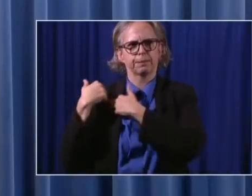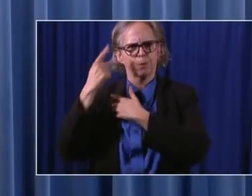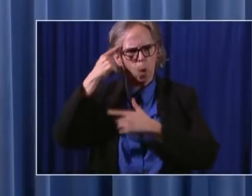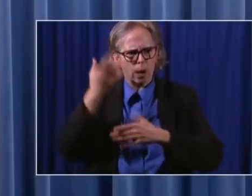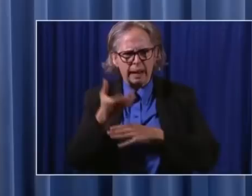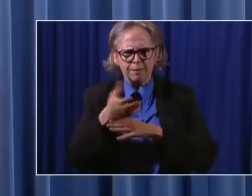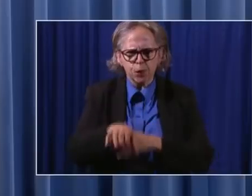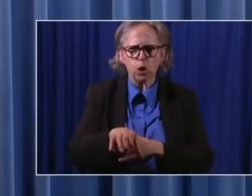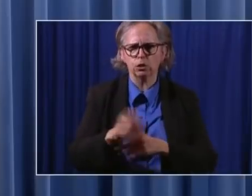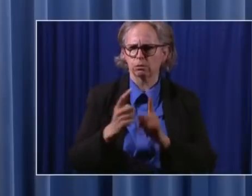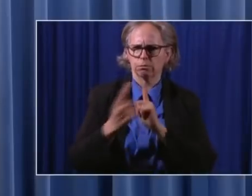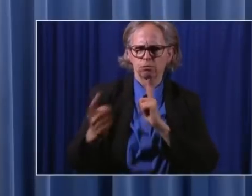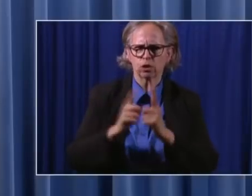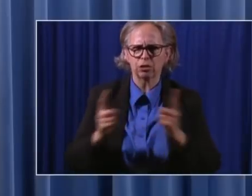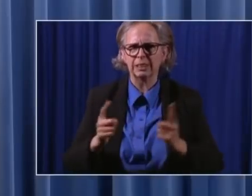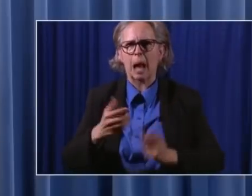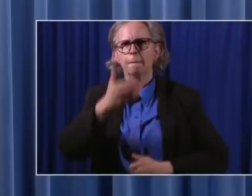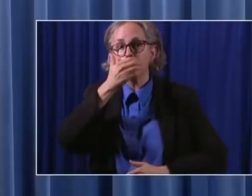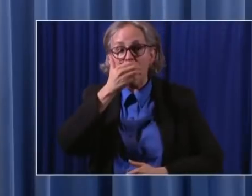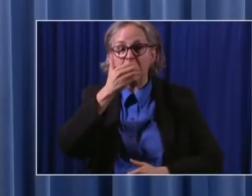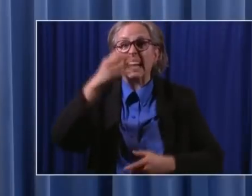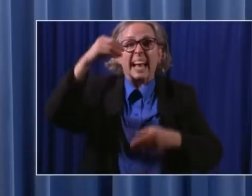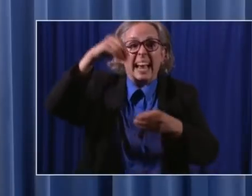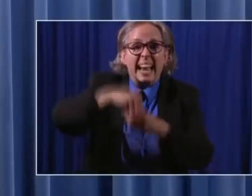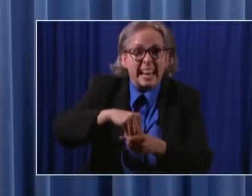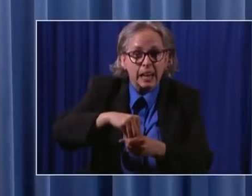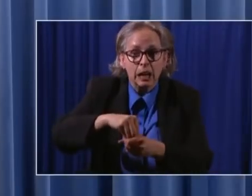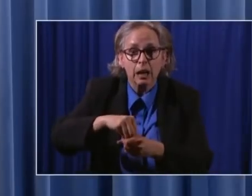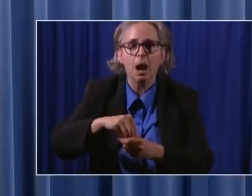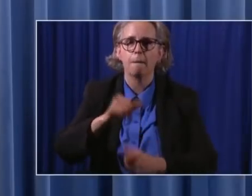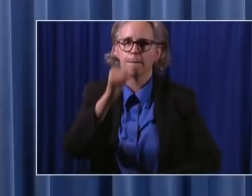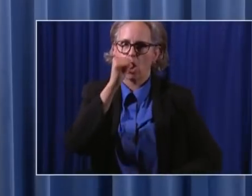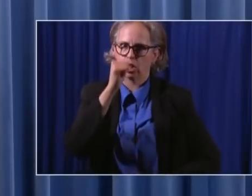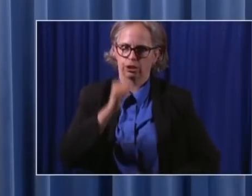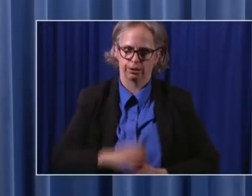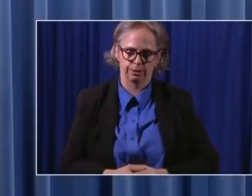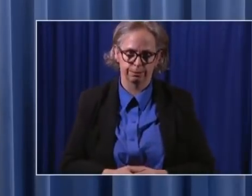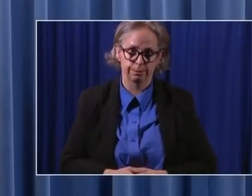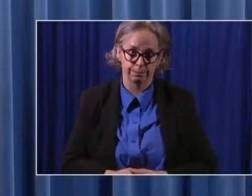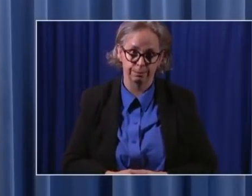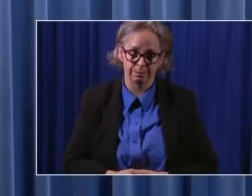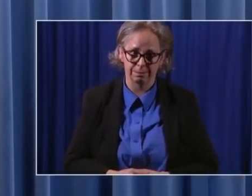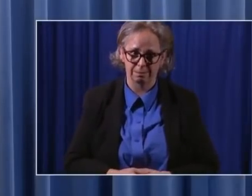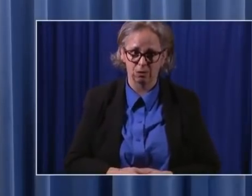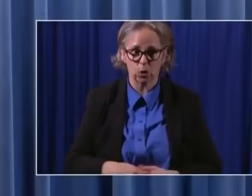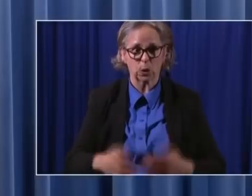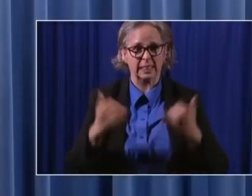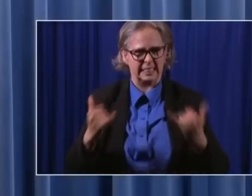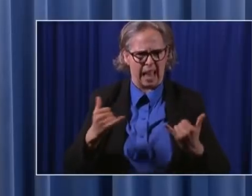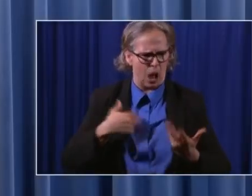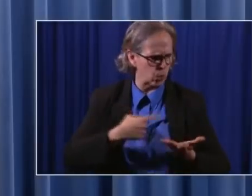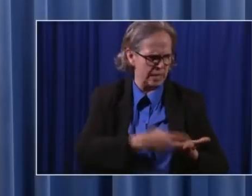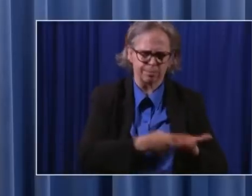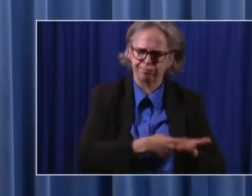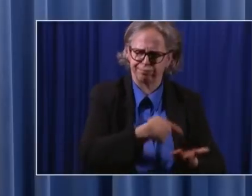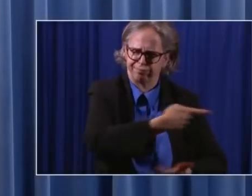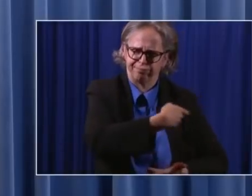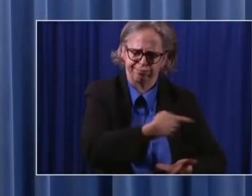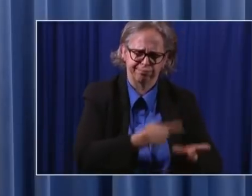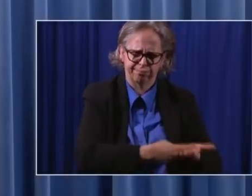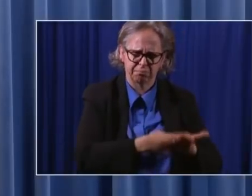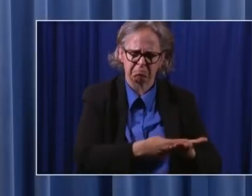wearing in these establishments. So we had a conversation today, as I said, with the Departments of